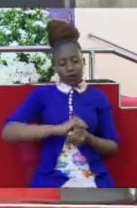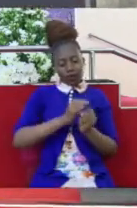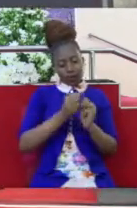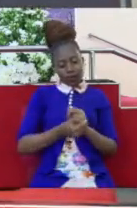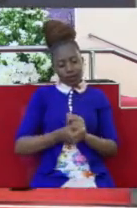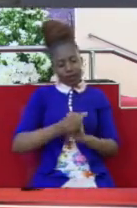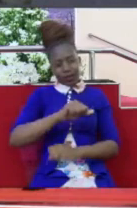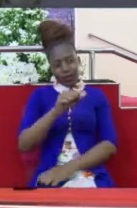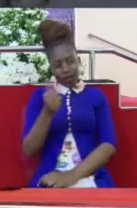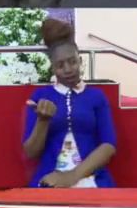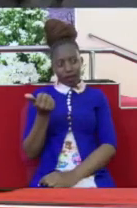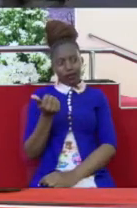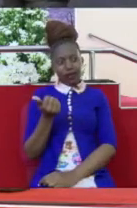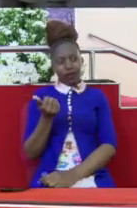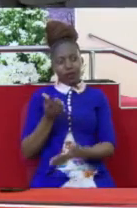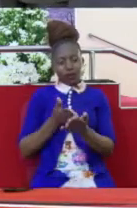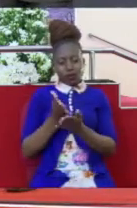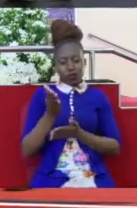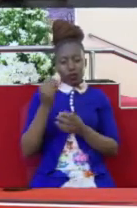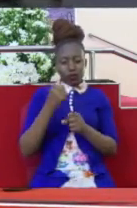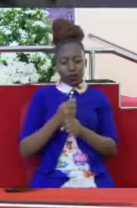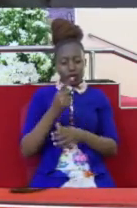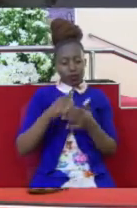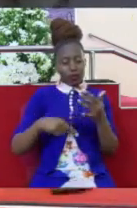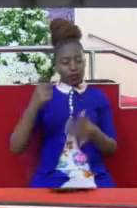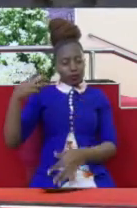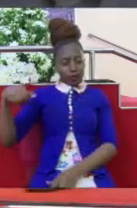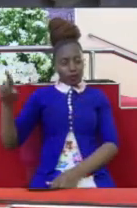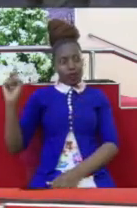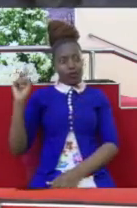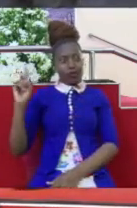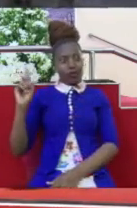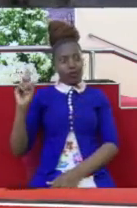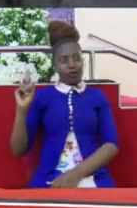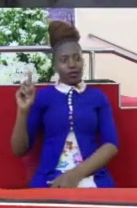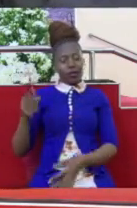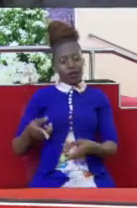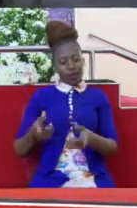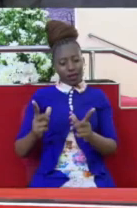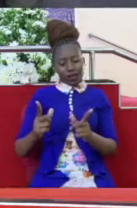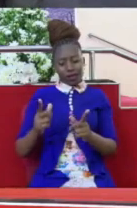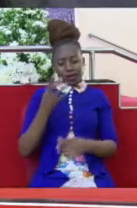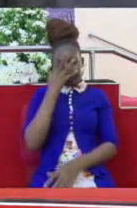kama maisha yako inaaibisha wengine kwa kufanya mambo vizuri, then let them be shamed. Wacha iwaibishe.